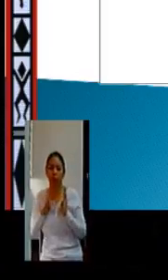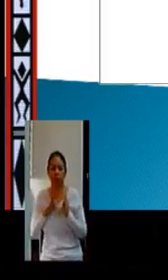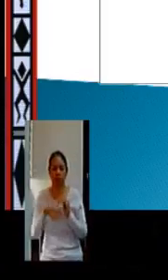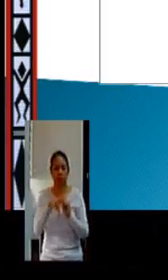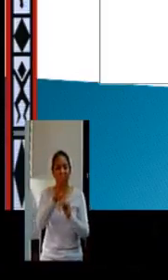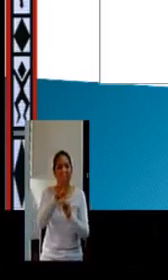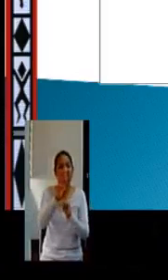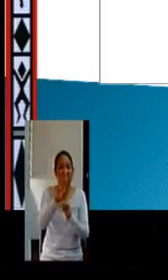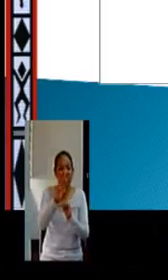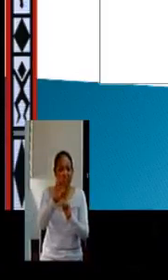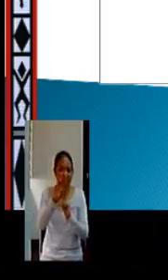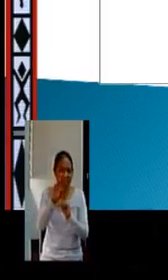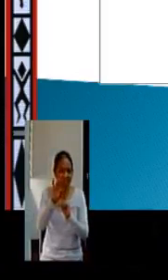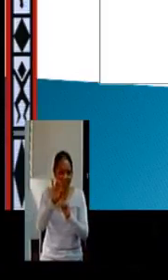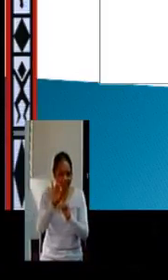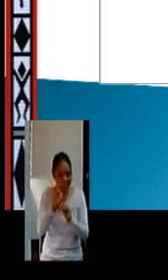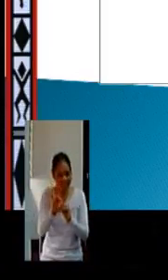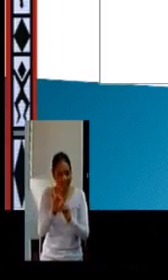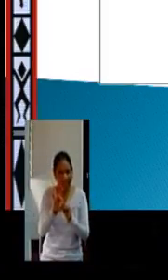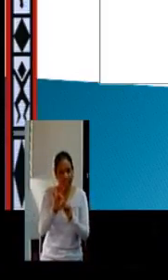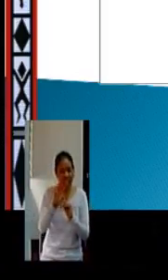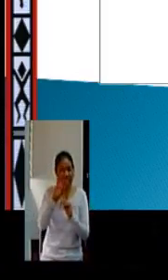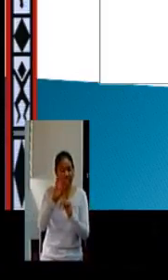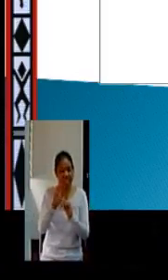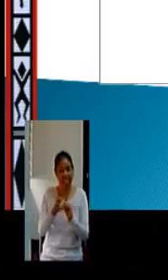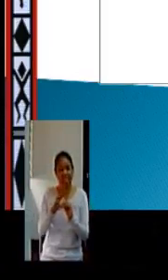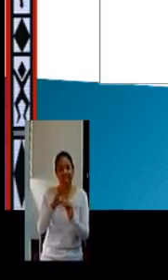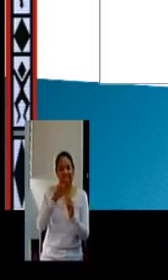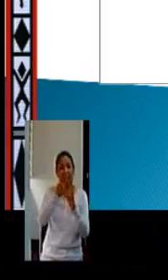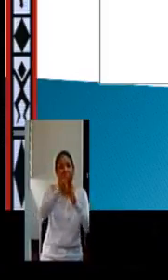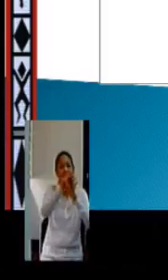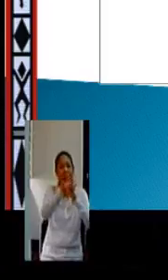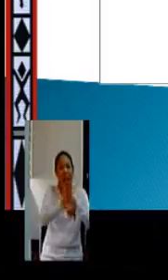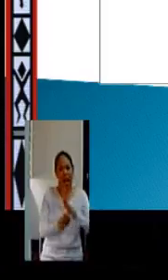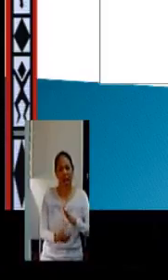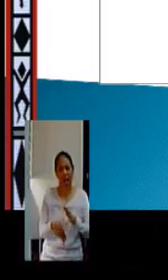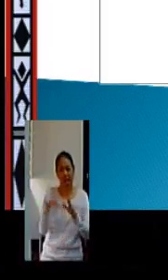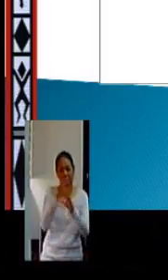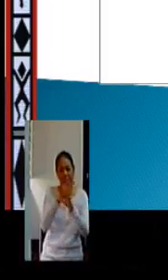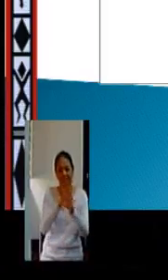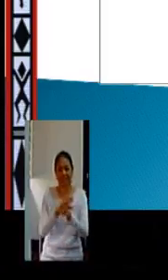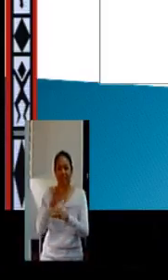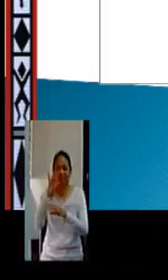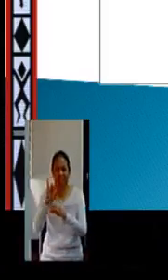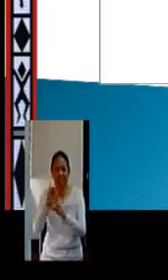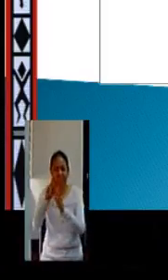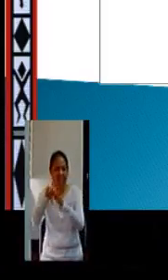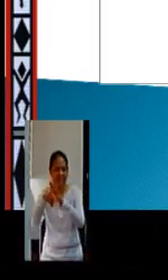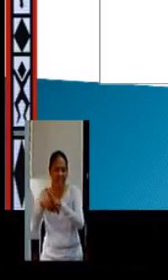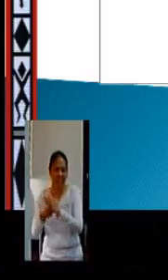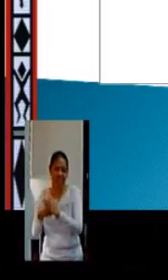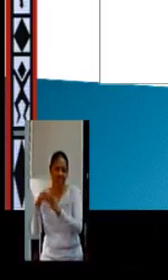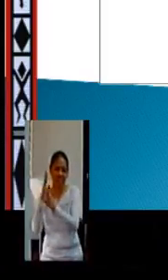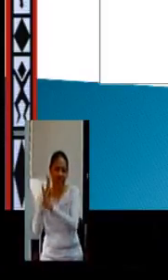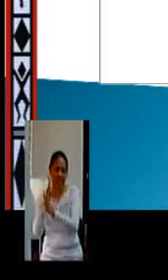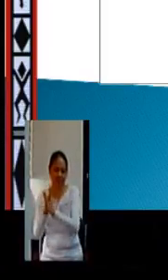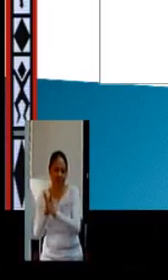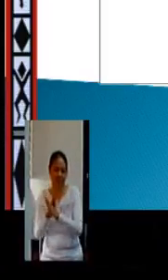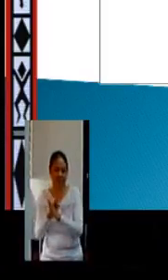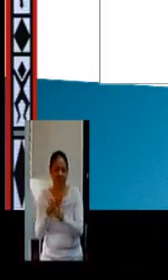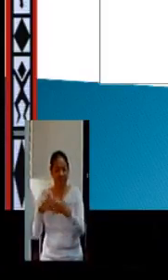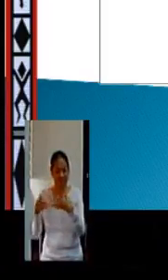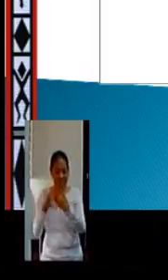6 hours by van. So malayo po ang agwat namin doon. So hindi po kami part ng Baguio, although we belong to one region